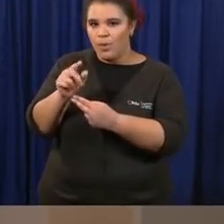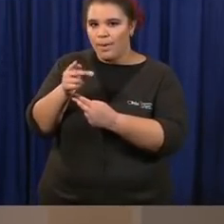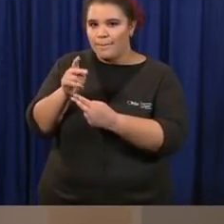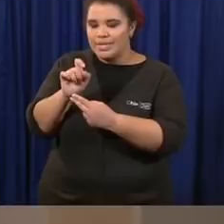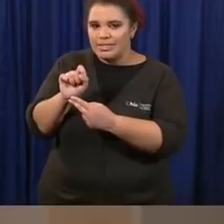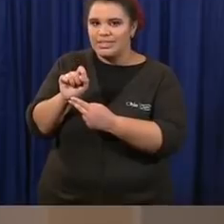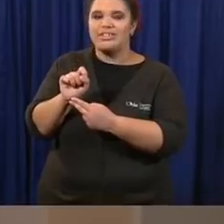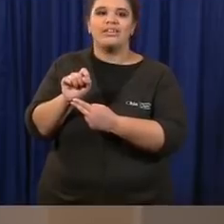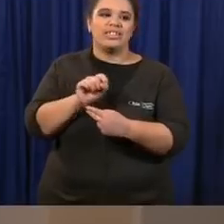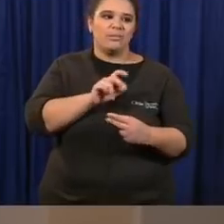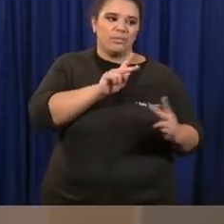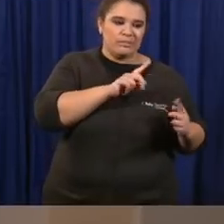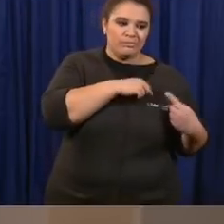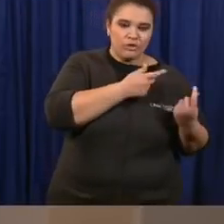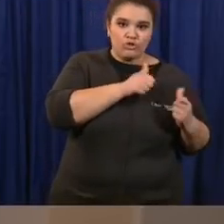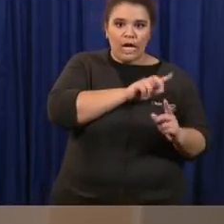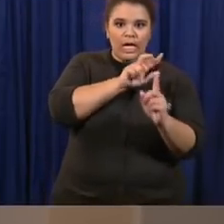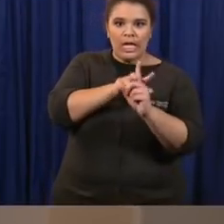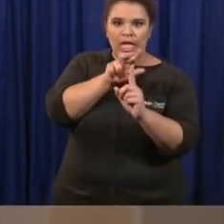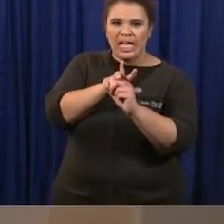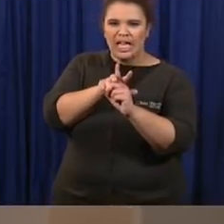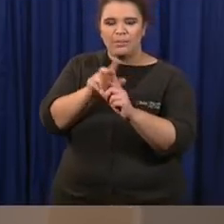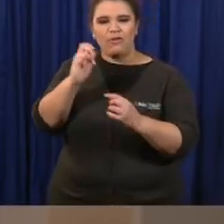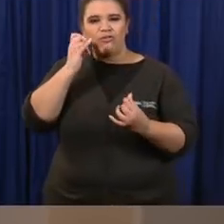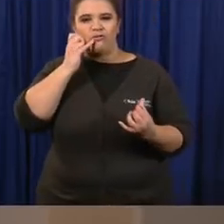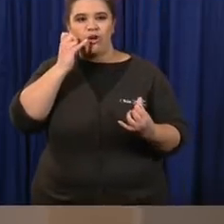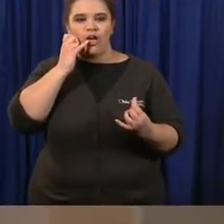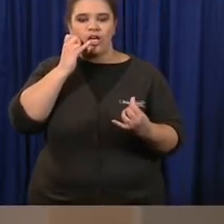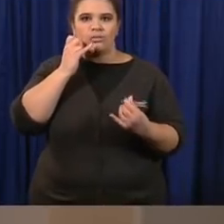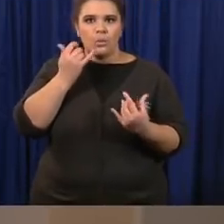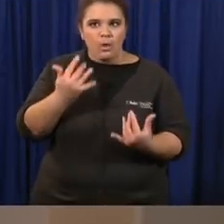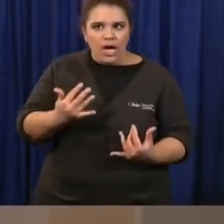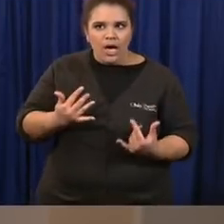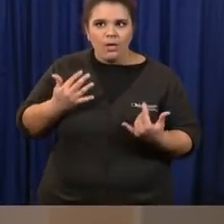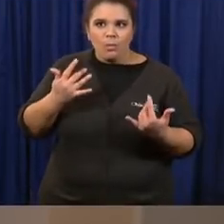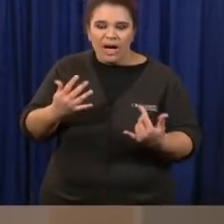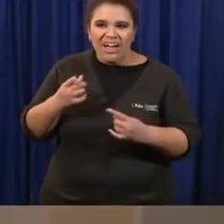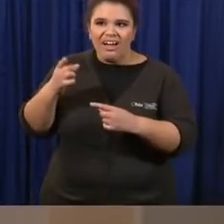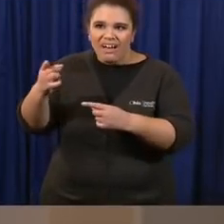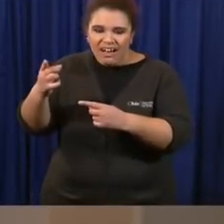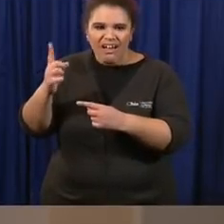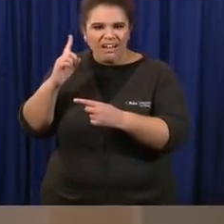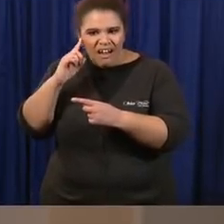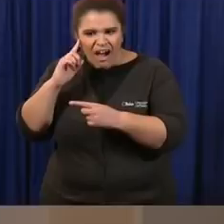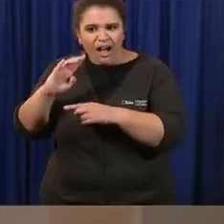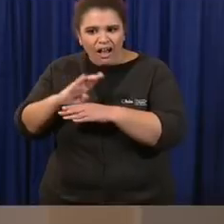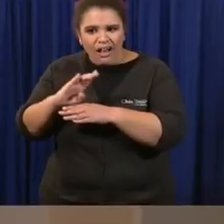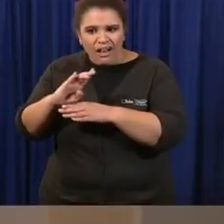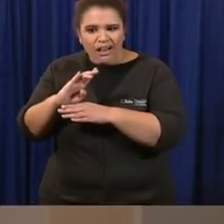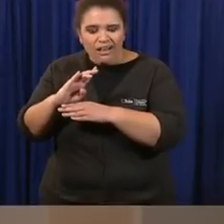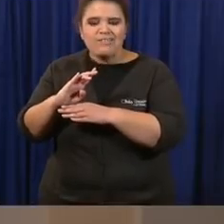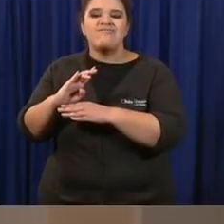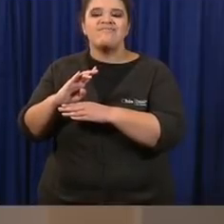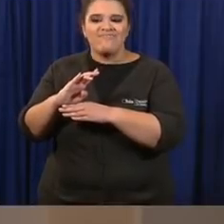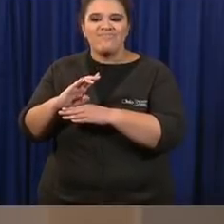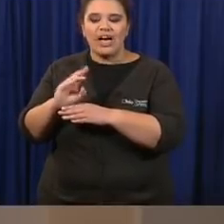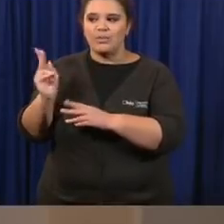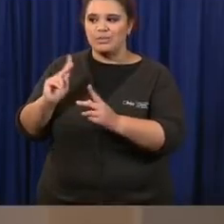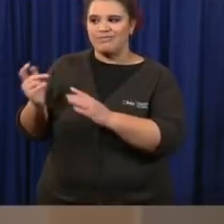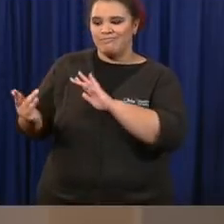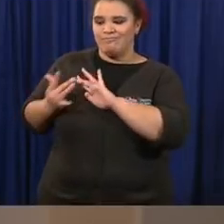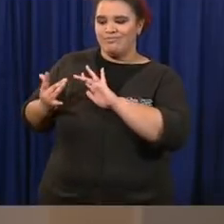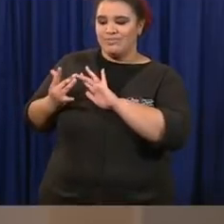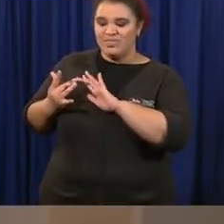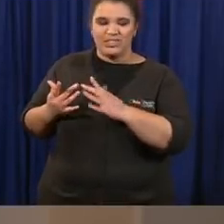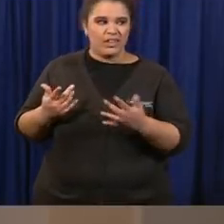being busy, people are still frustrated, and they keep asking us to ask this question, is as the days